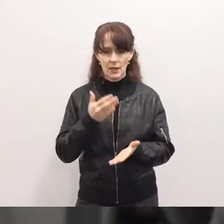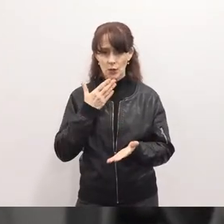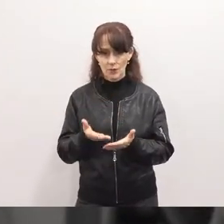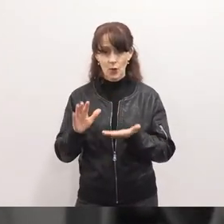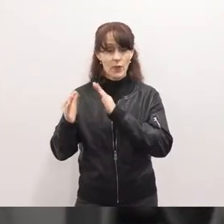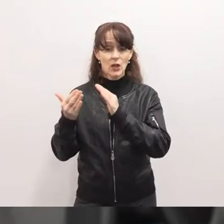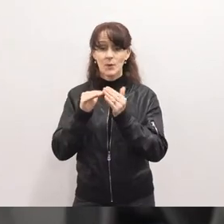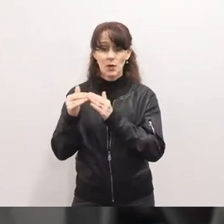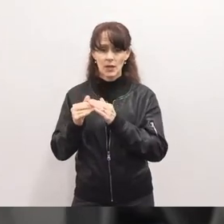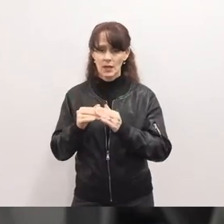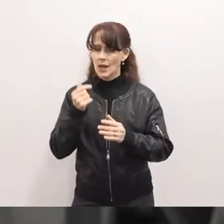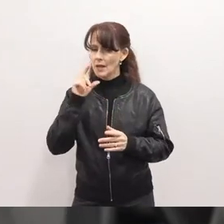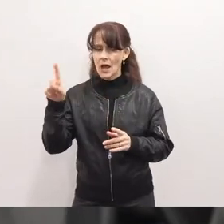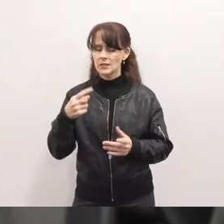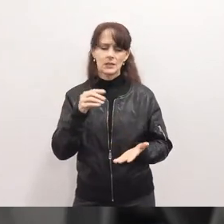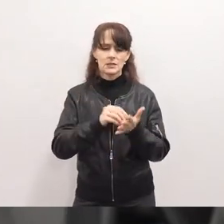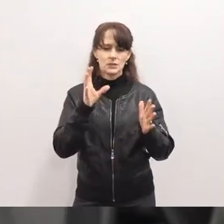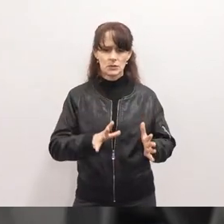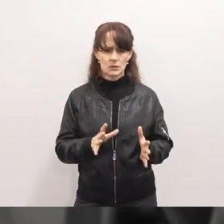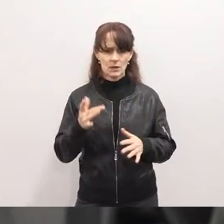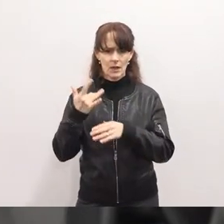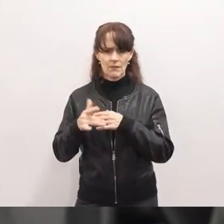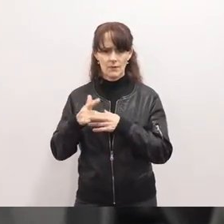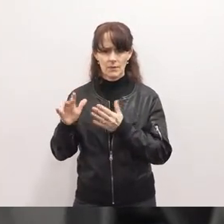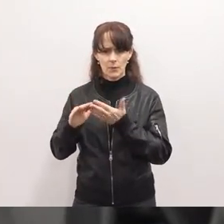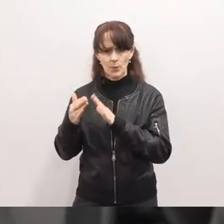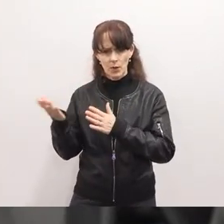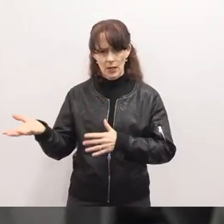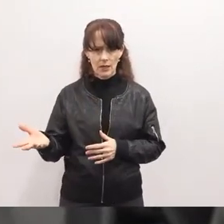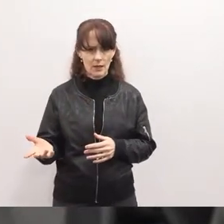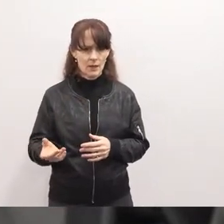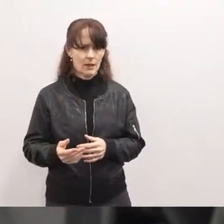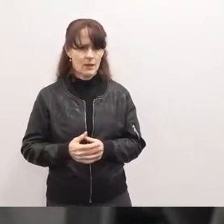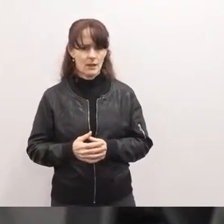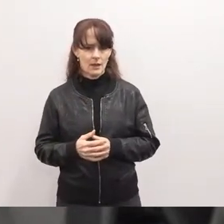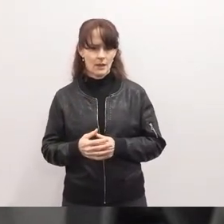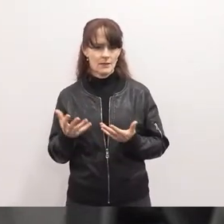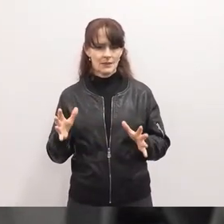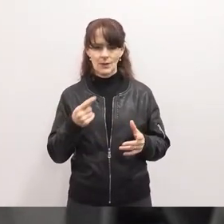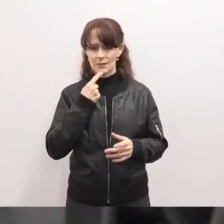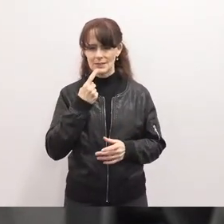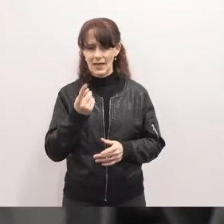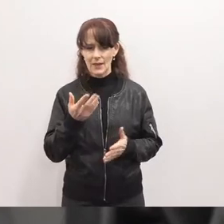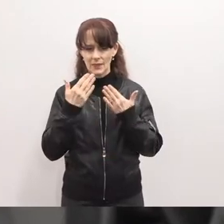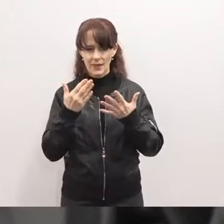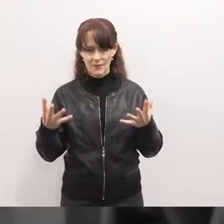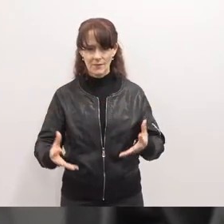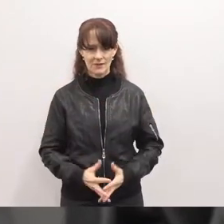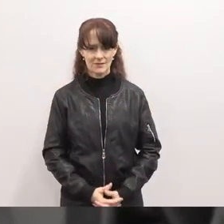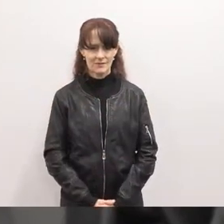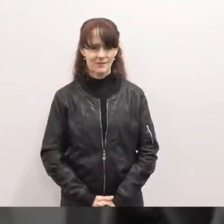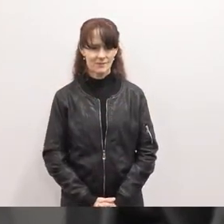the community, not for just the students. Make it available to the community. That's all I needed to say. Thank you very